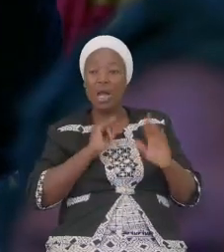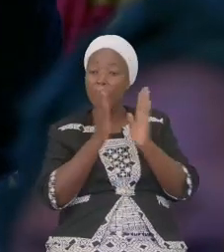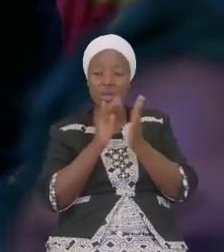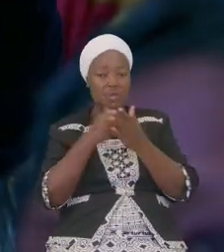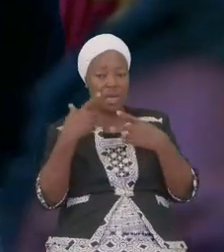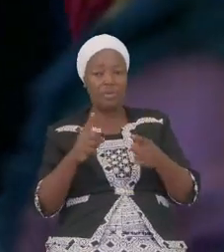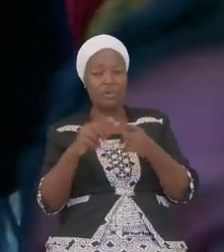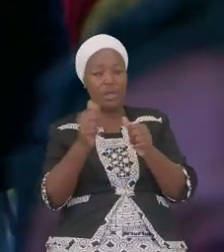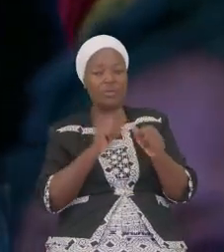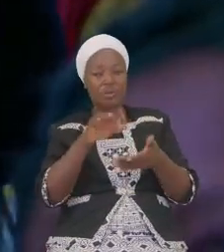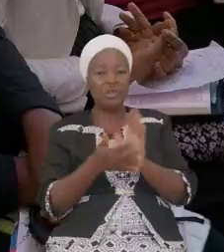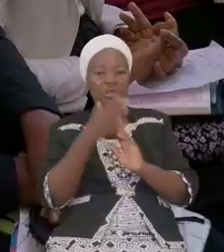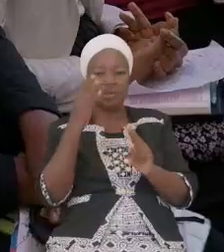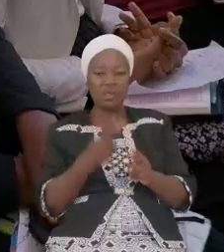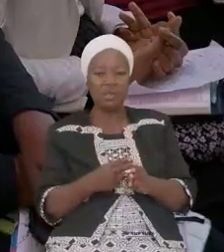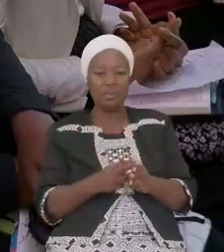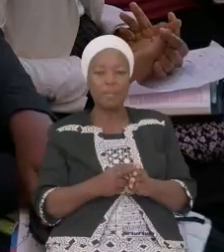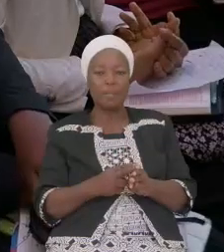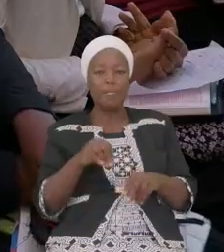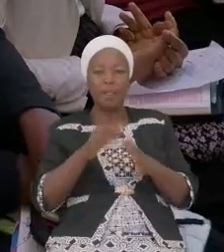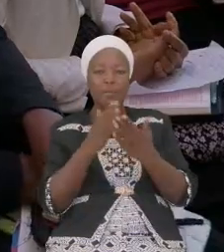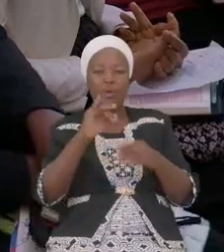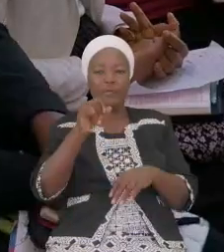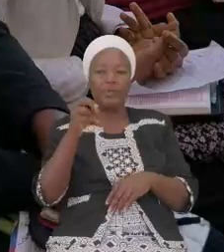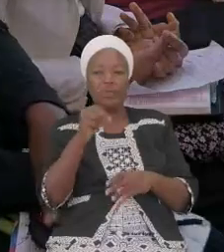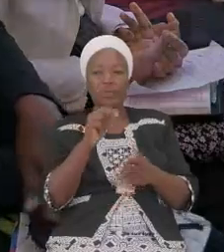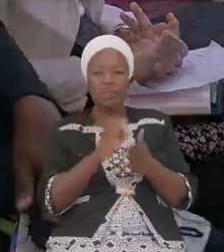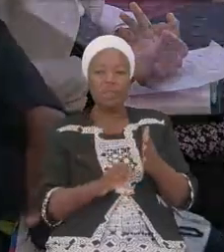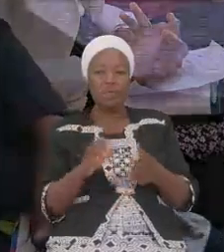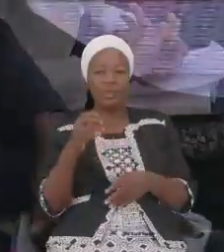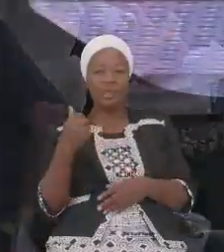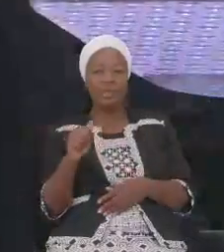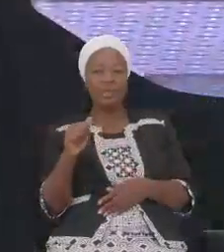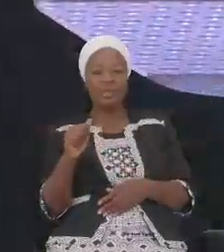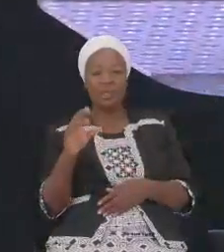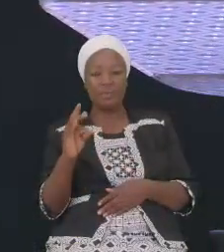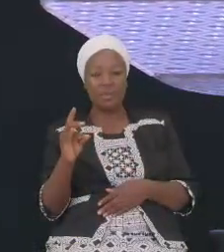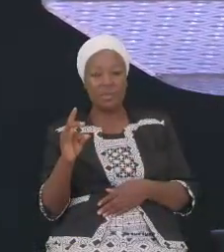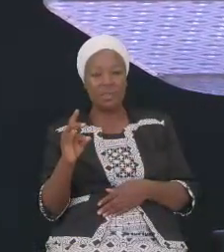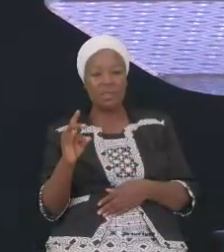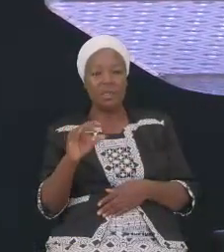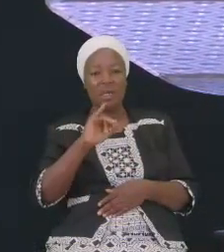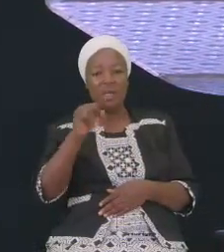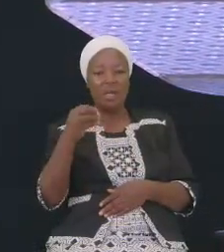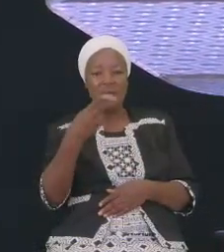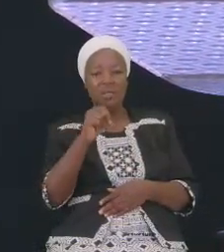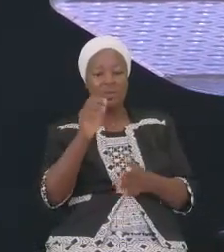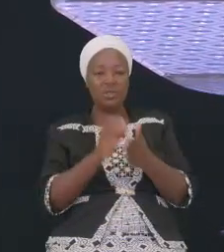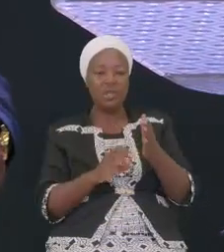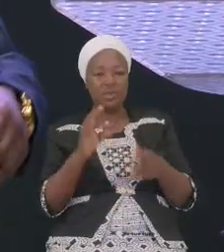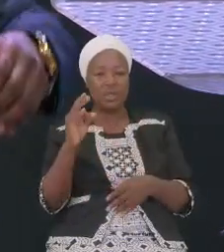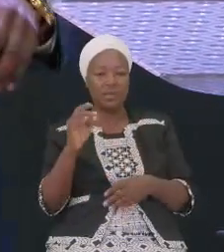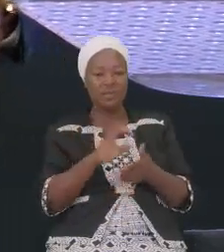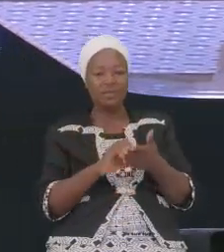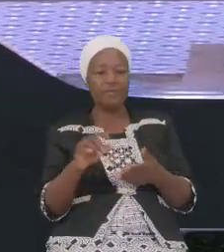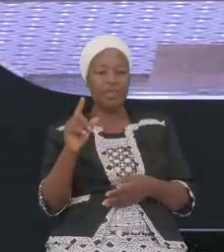to everyone. John chapter 17, reading from verse 20. John chapter 17, verse